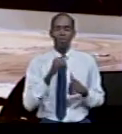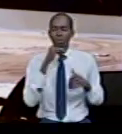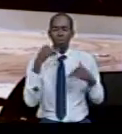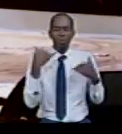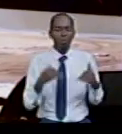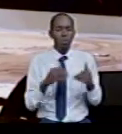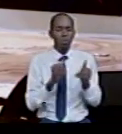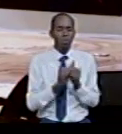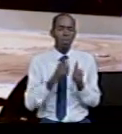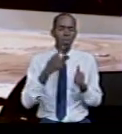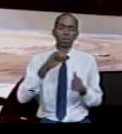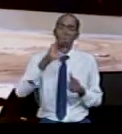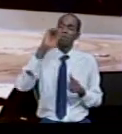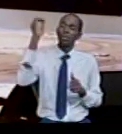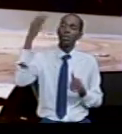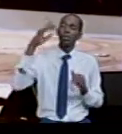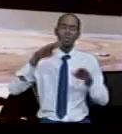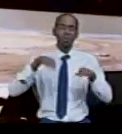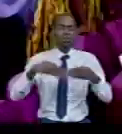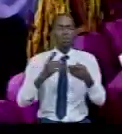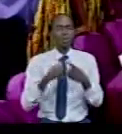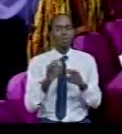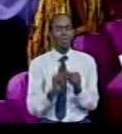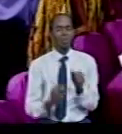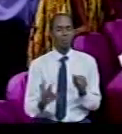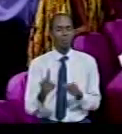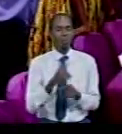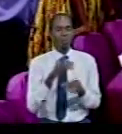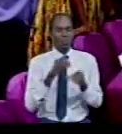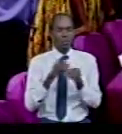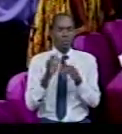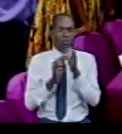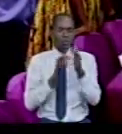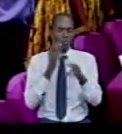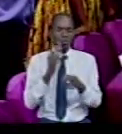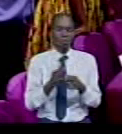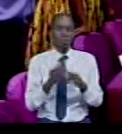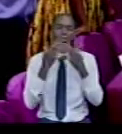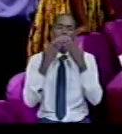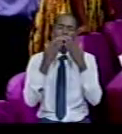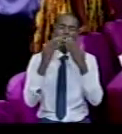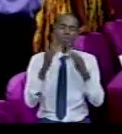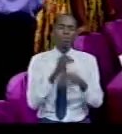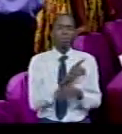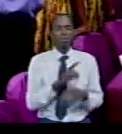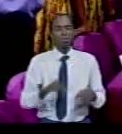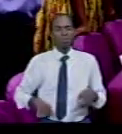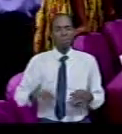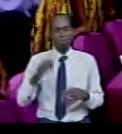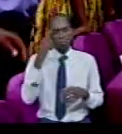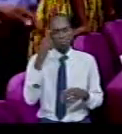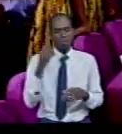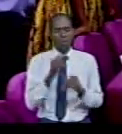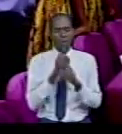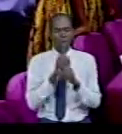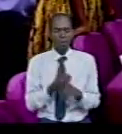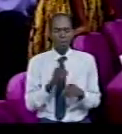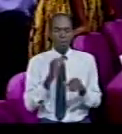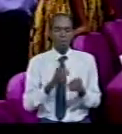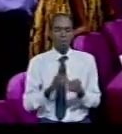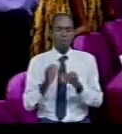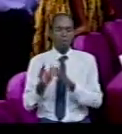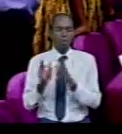for everyone in Jesus' name. Thank you, Lord, for the answer. In